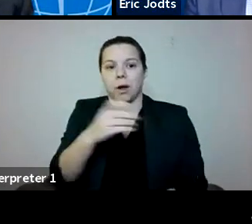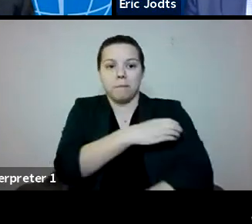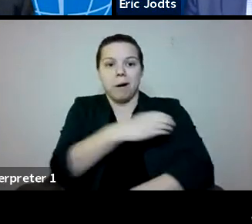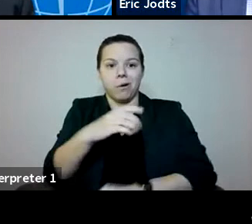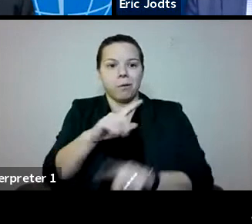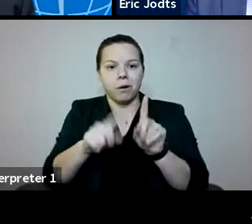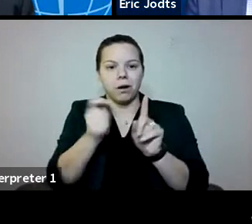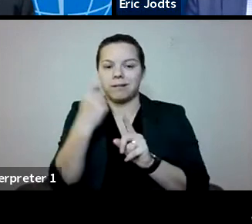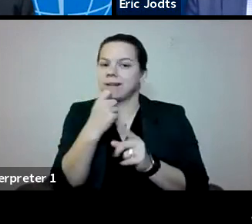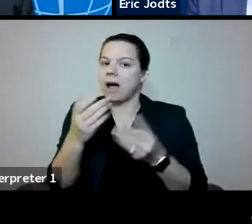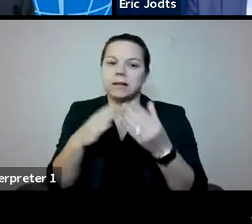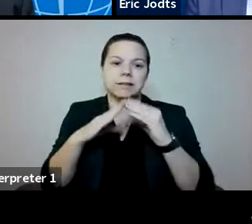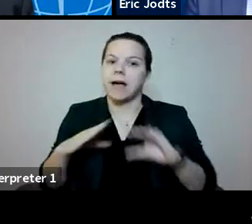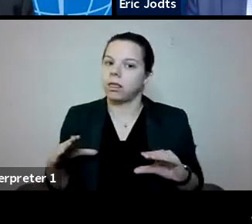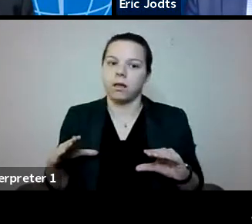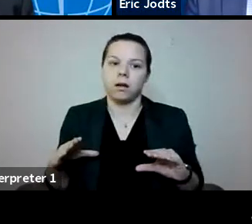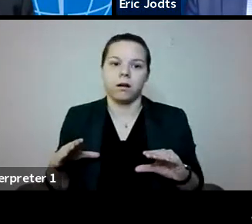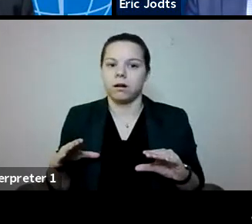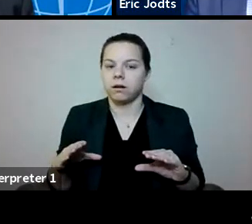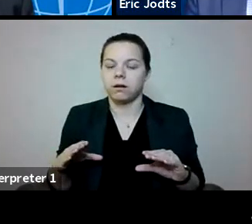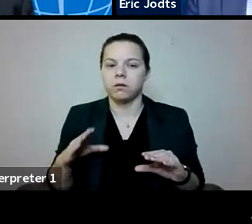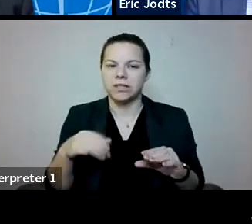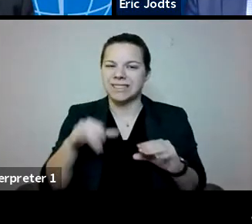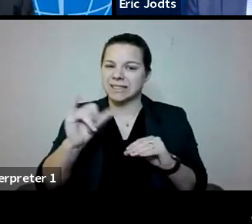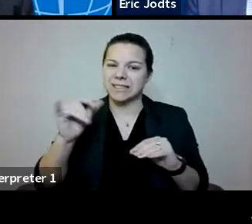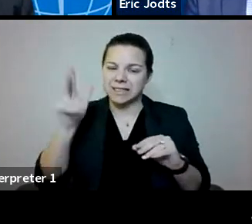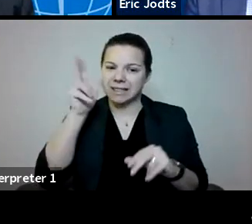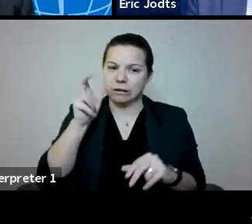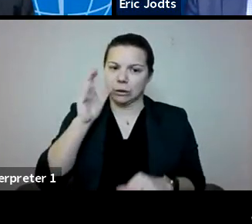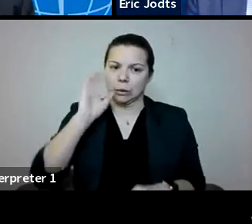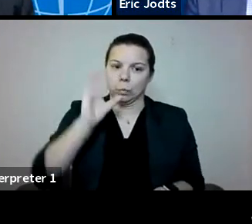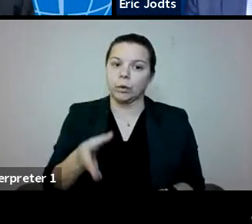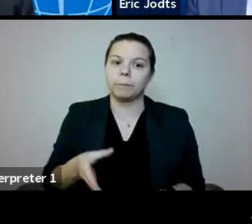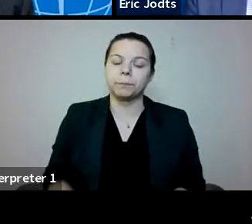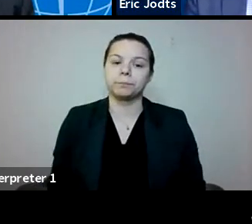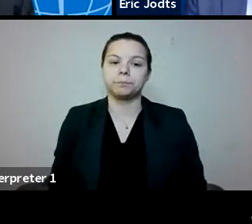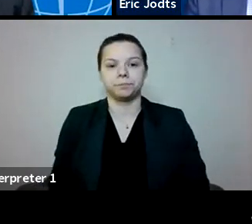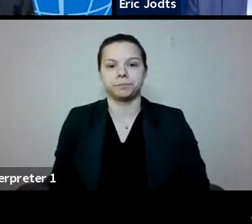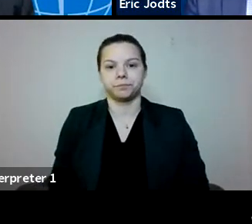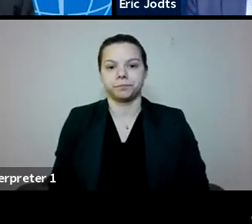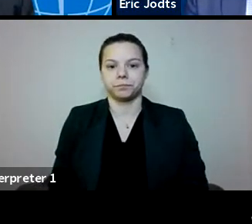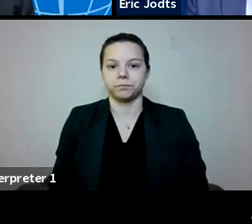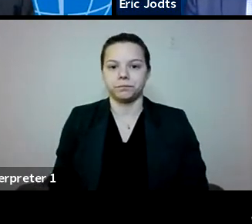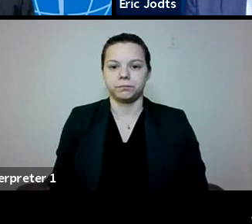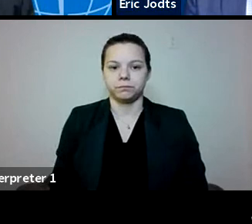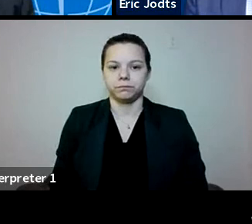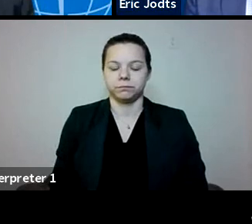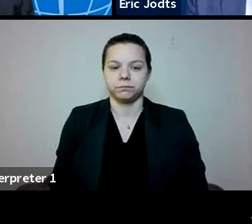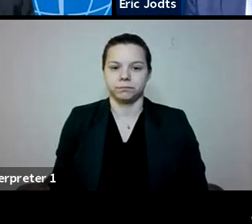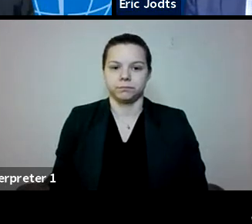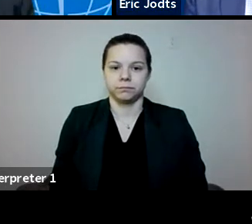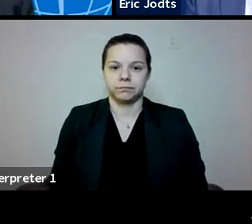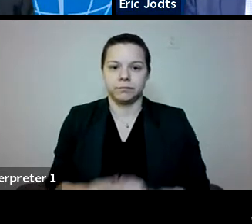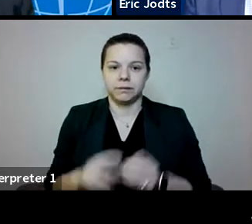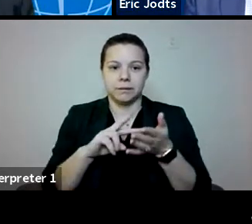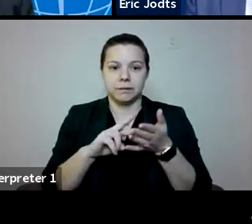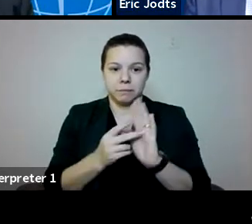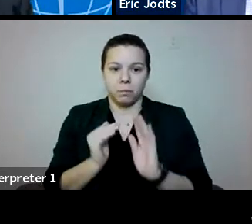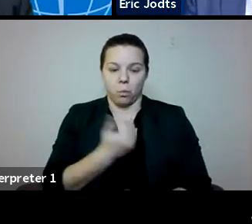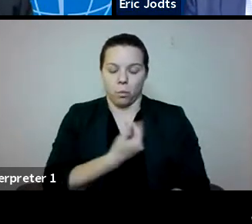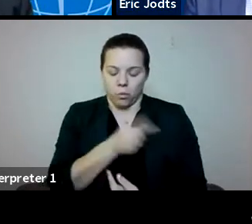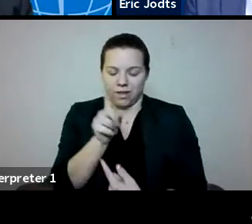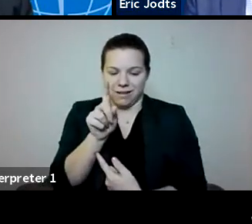silent. You'd probably still hear it. And so then this is, you know, it's needed, and we need